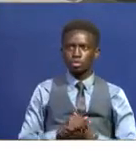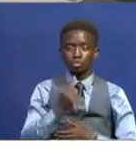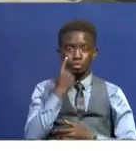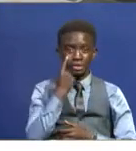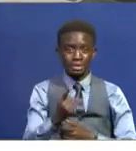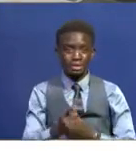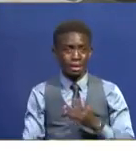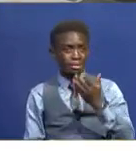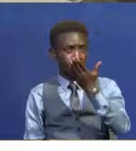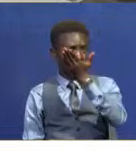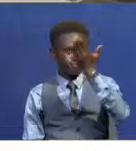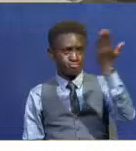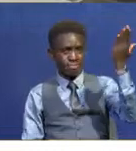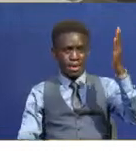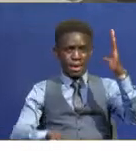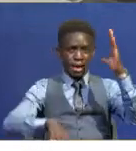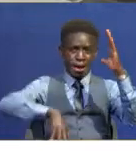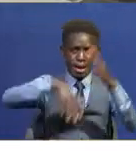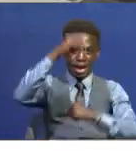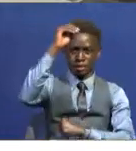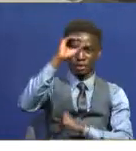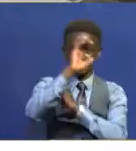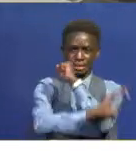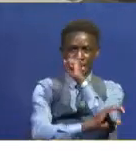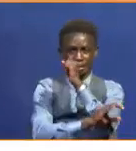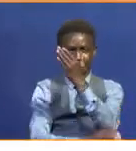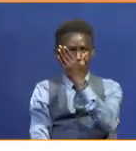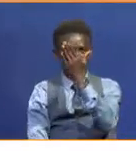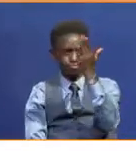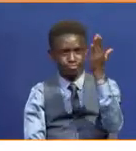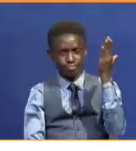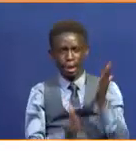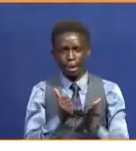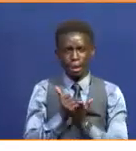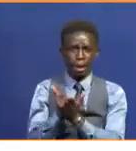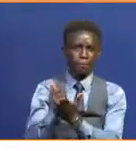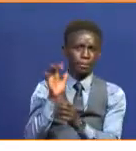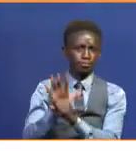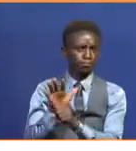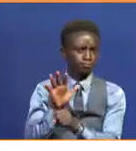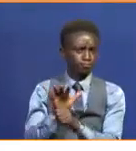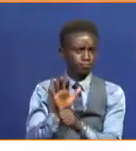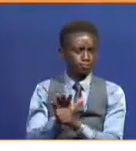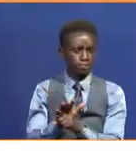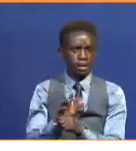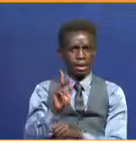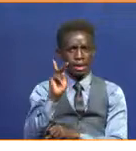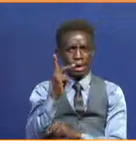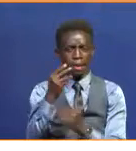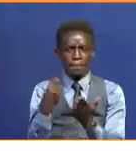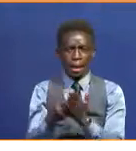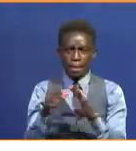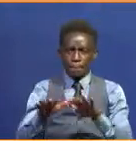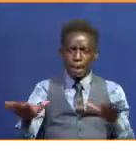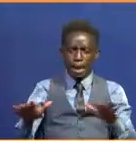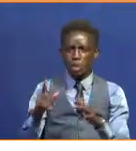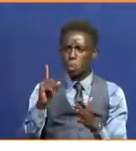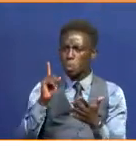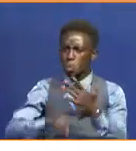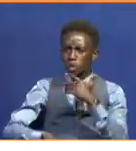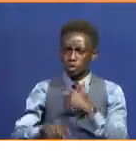the diaspora is really helping out in the Kenyan financial market. What are some of the incentives that they should be given to invest more